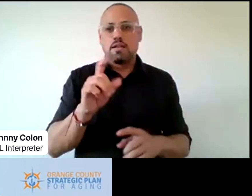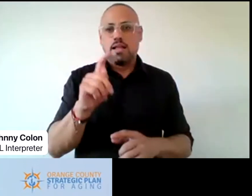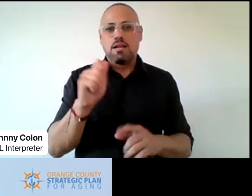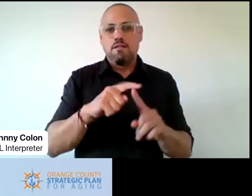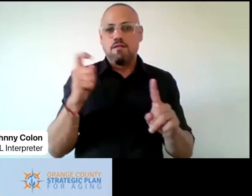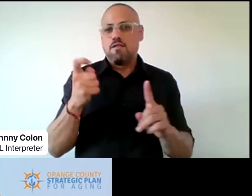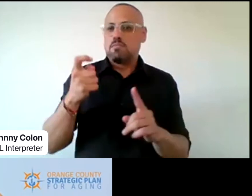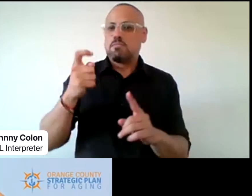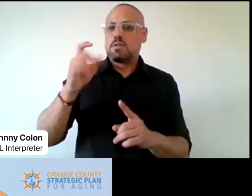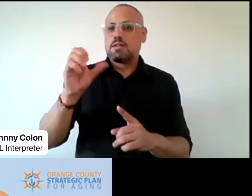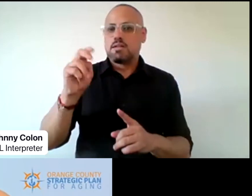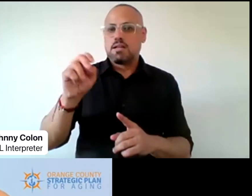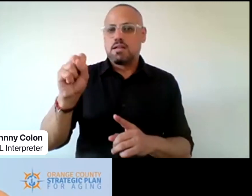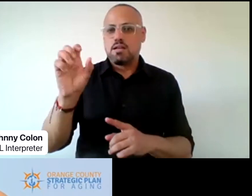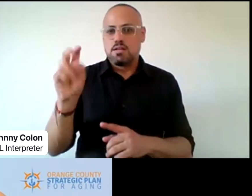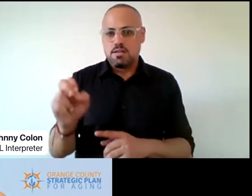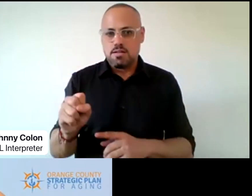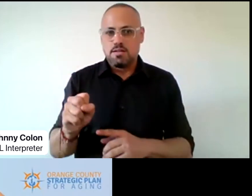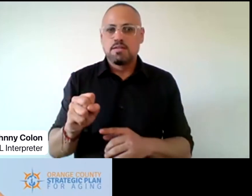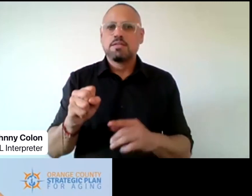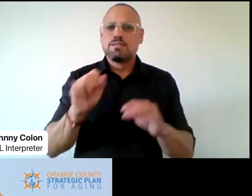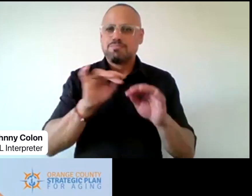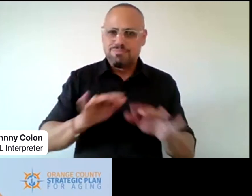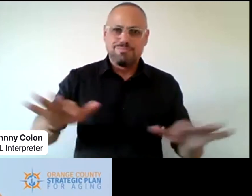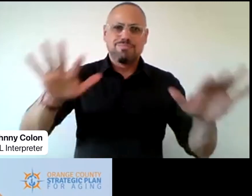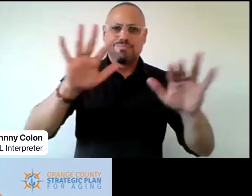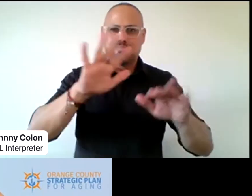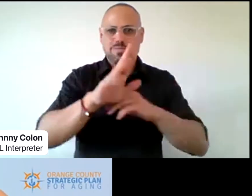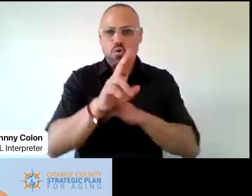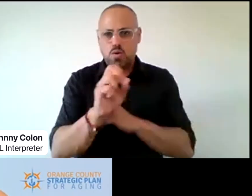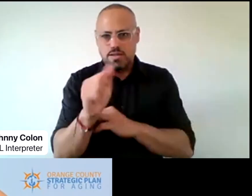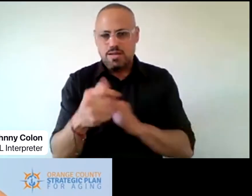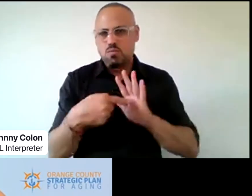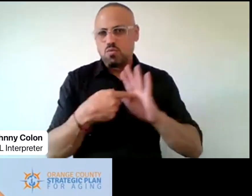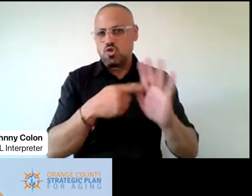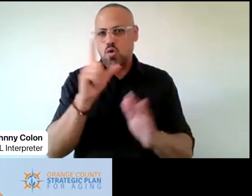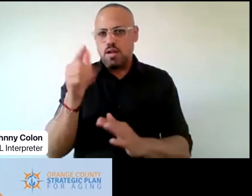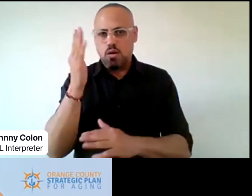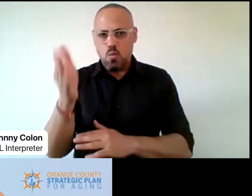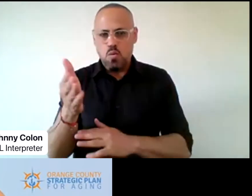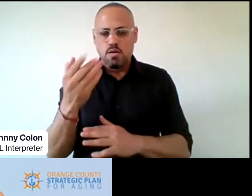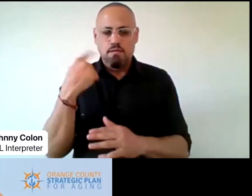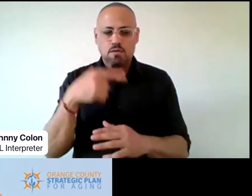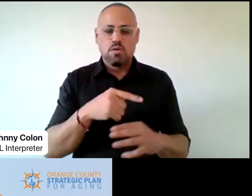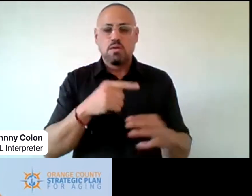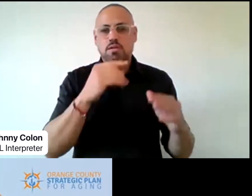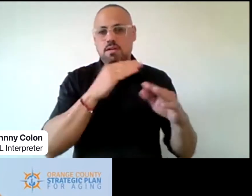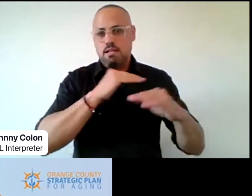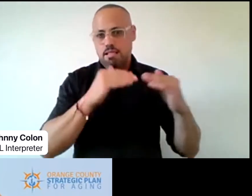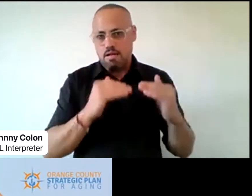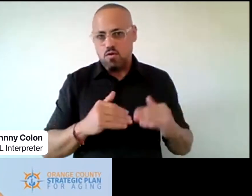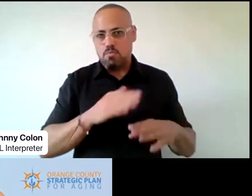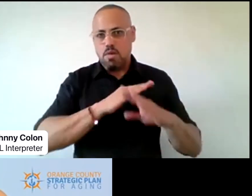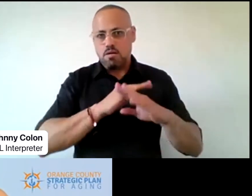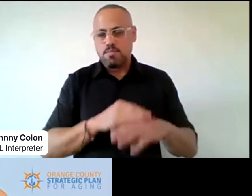entire United States. But we gathered that data, and we'll show you later, can display that at the census block group level. We also gather data